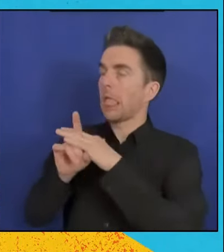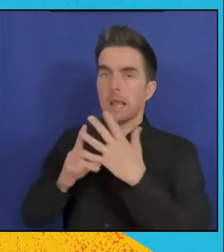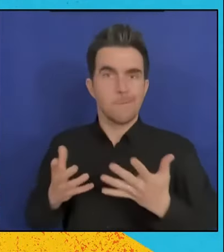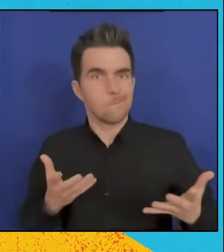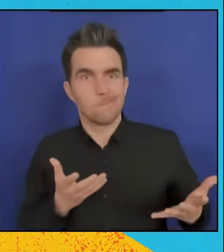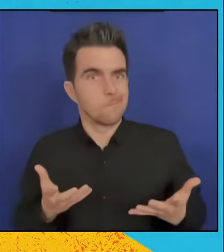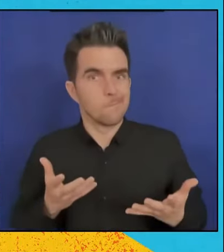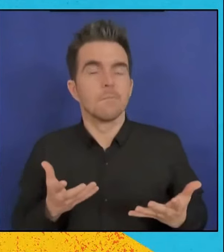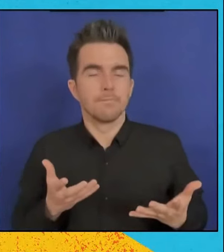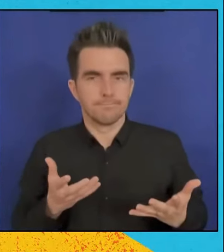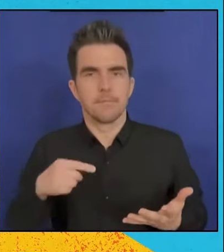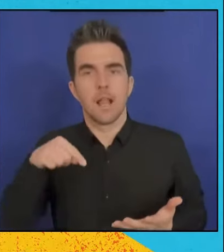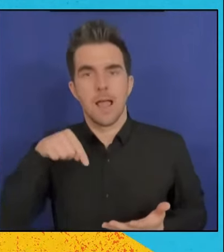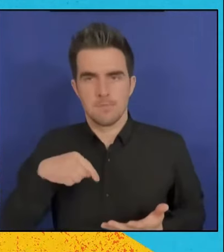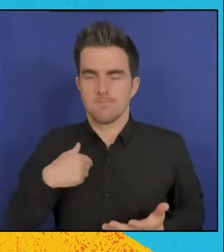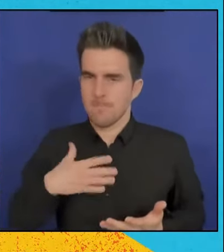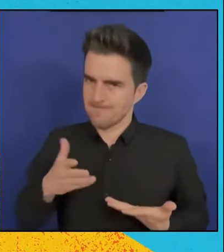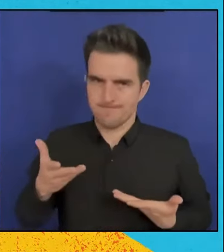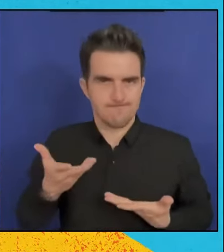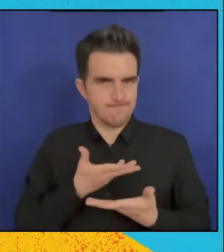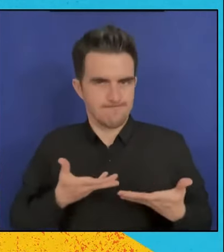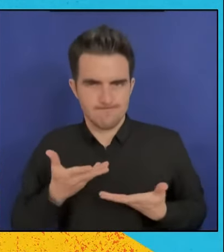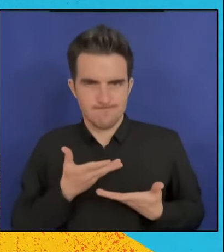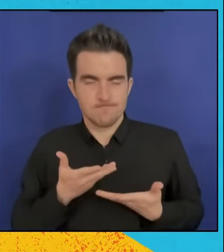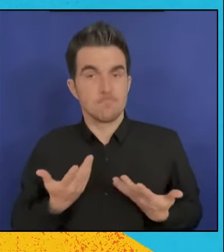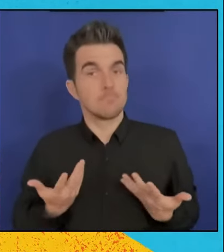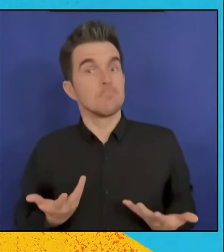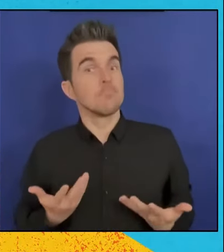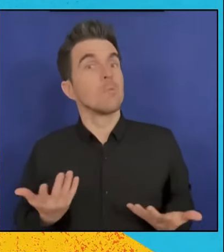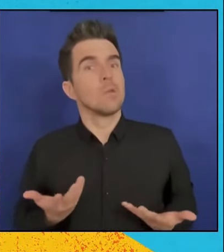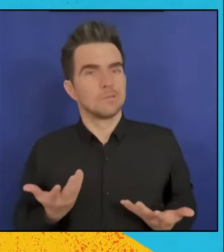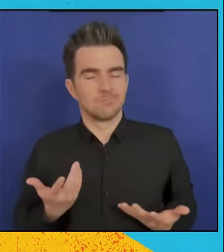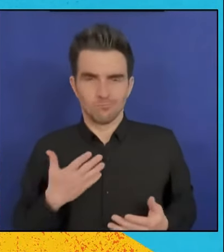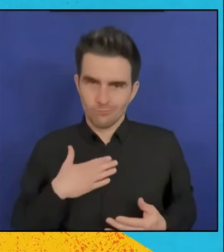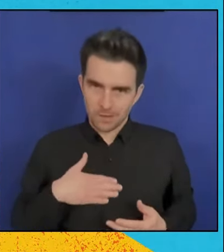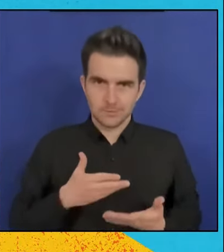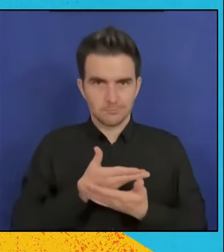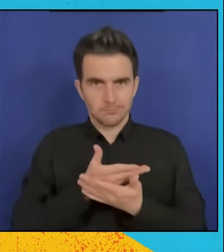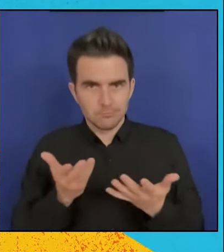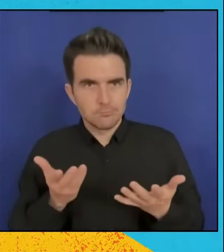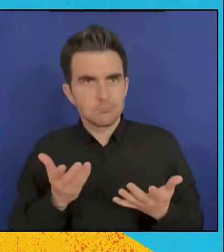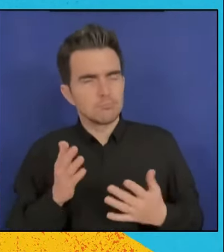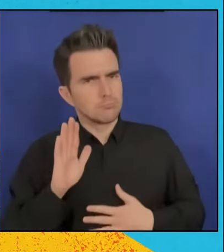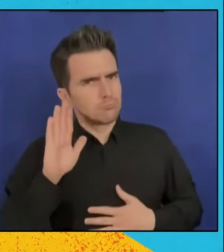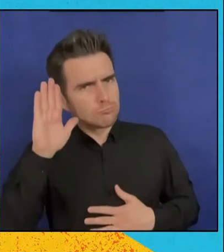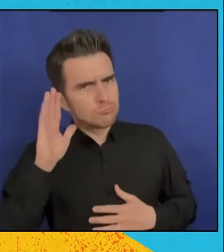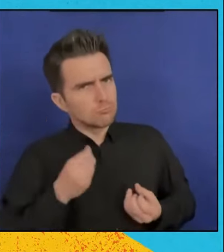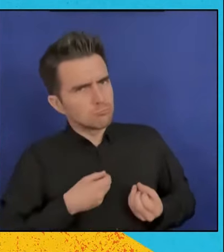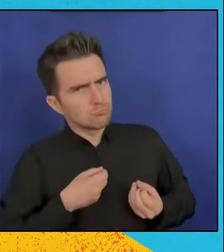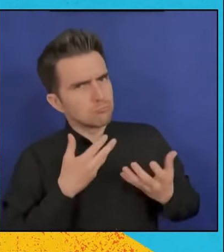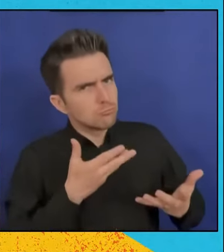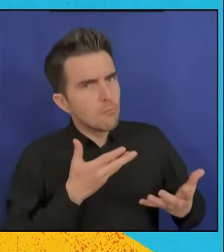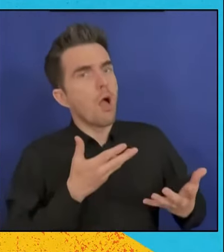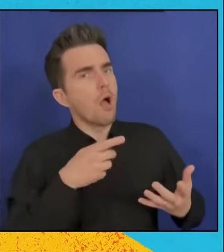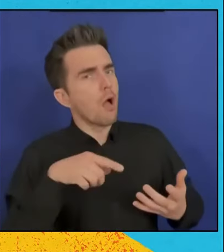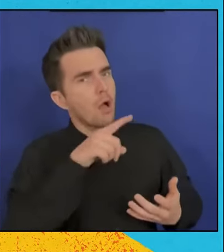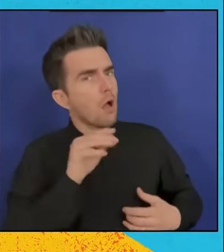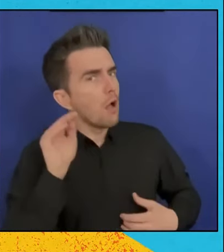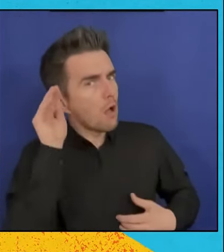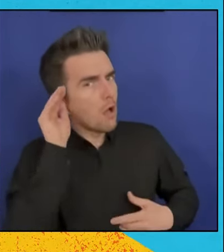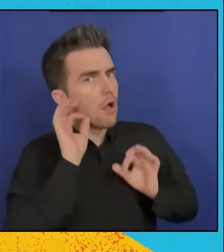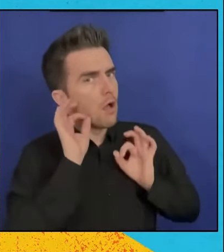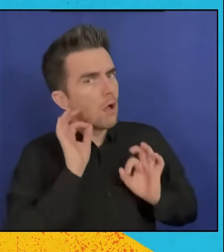to discuss your role in resolving the climate crisis, in ending wars, and building resilient societies, this